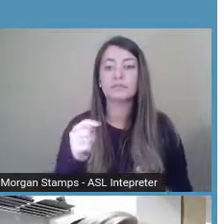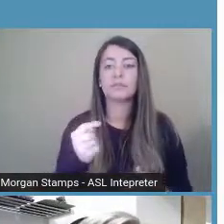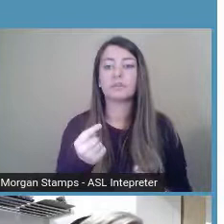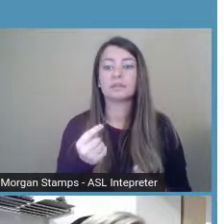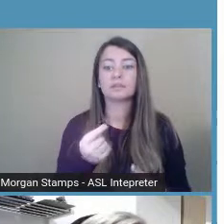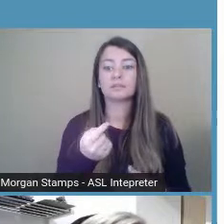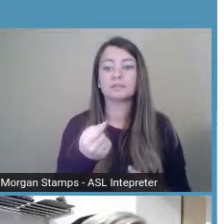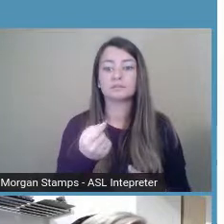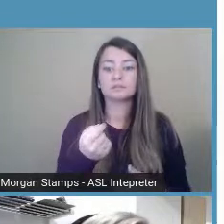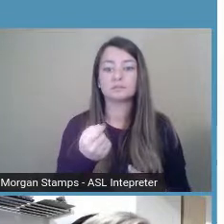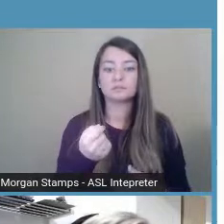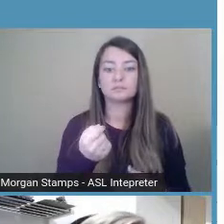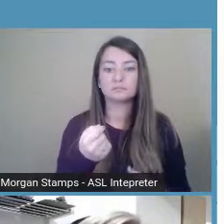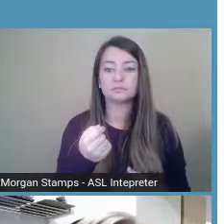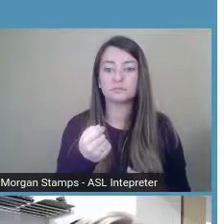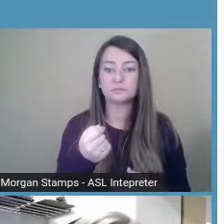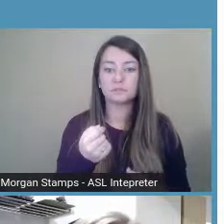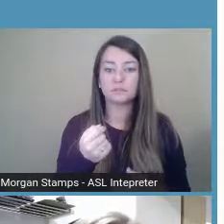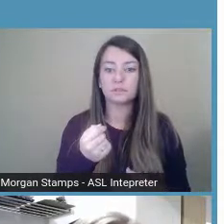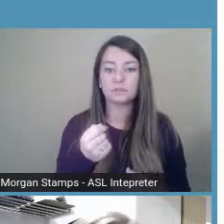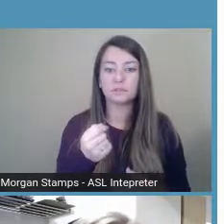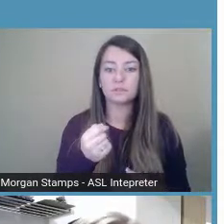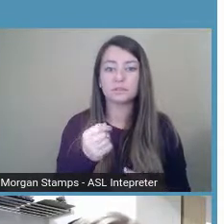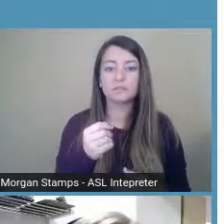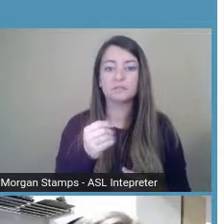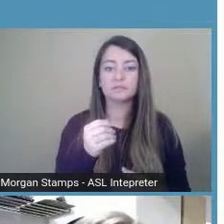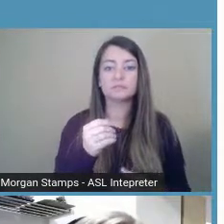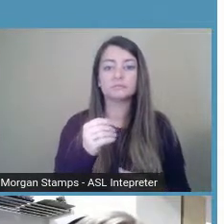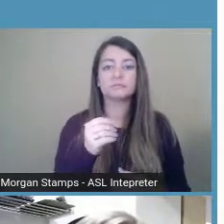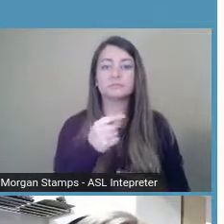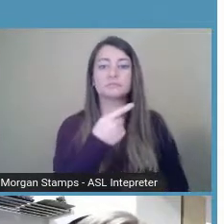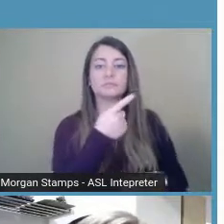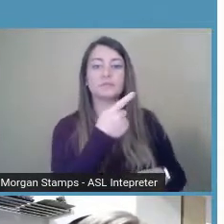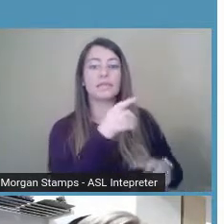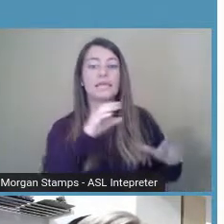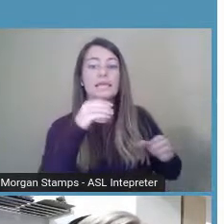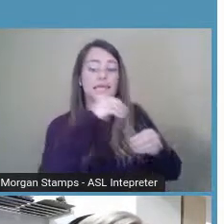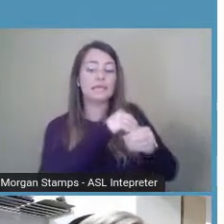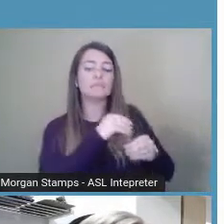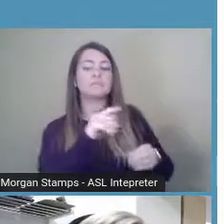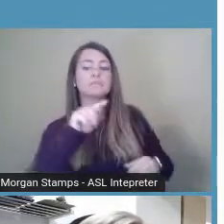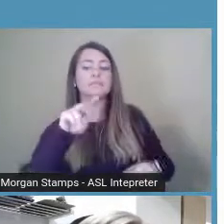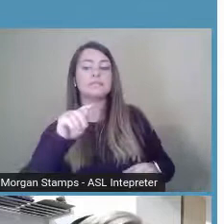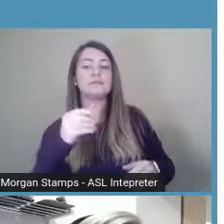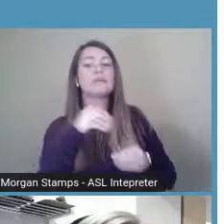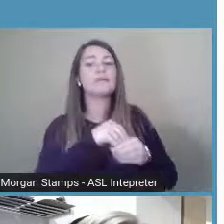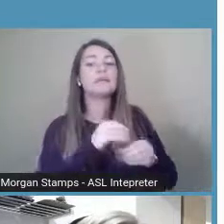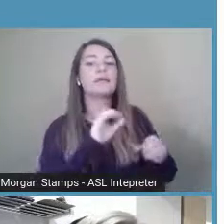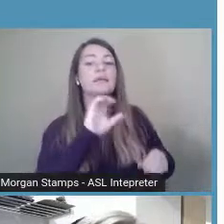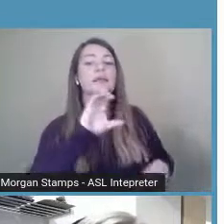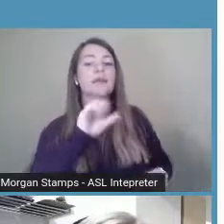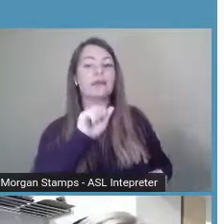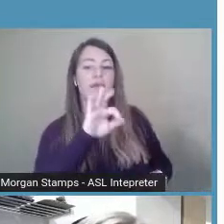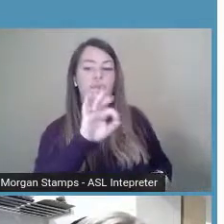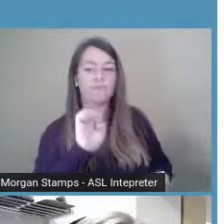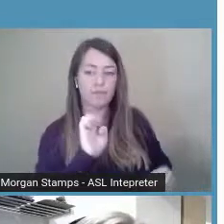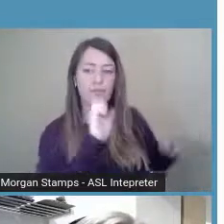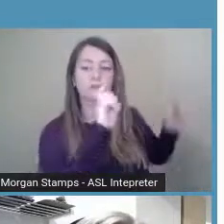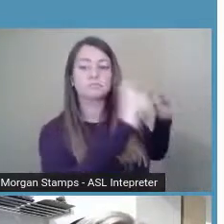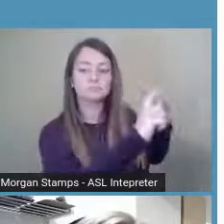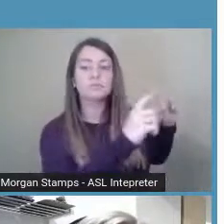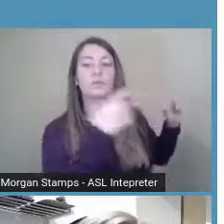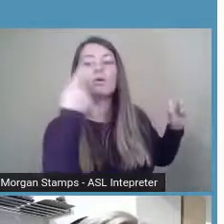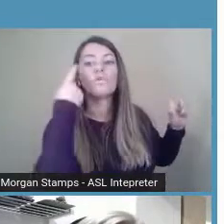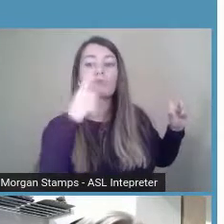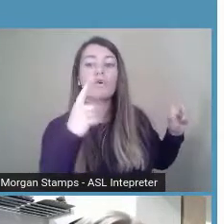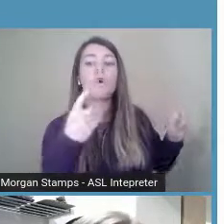and left coloring sheets and color pencils on the tables to enjoy during the program. Third Thursdays are currently on a brief hiatus as we